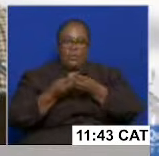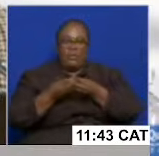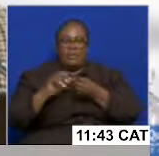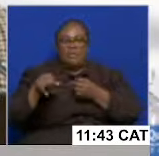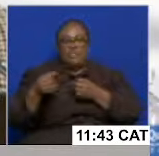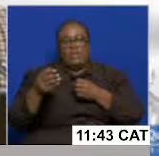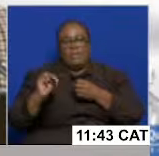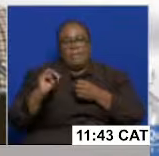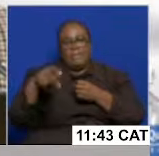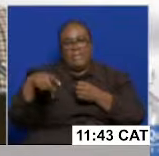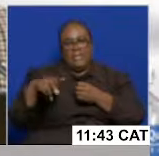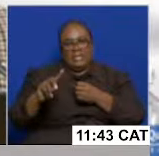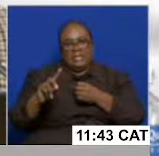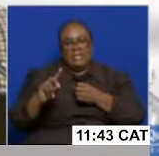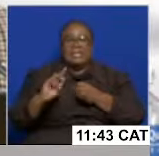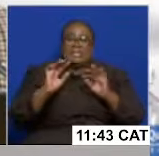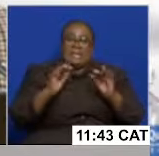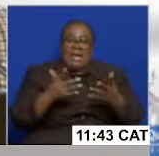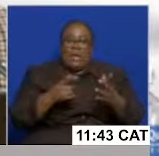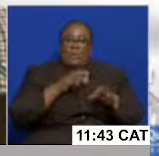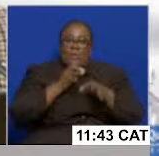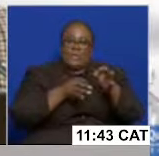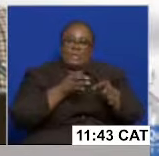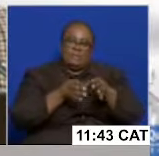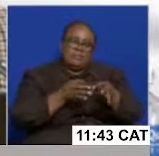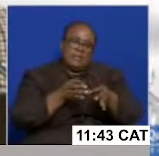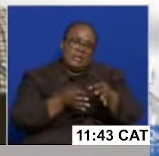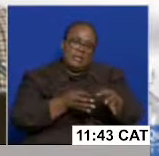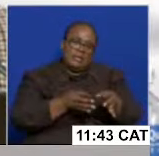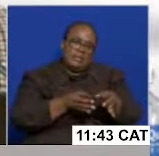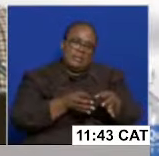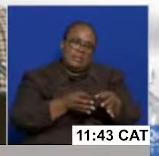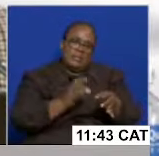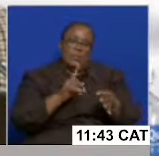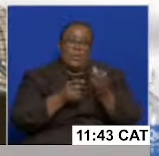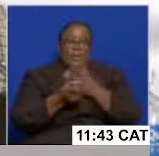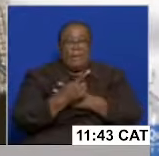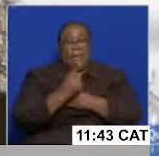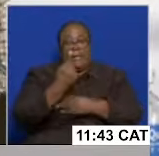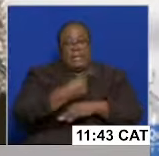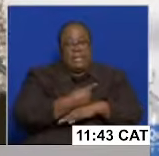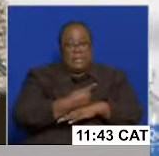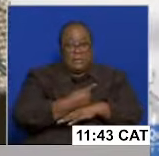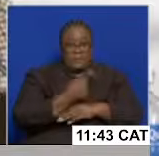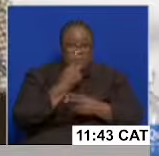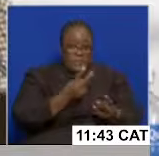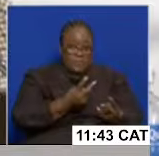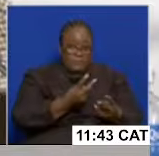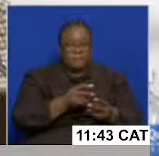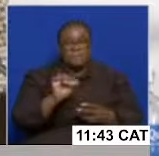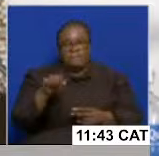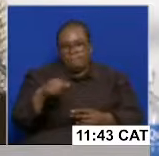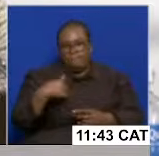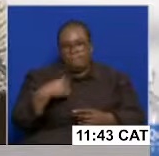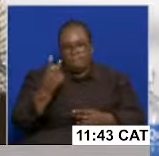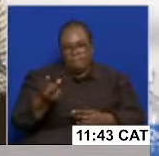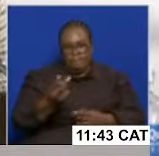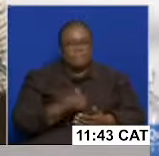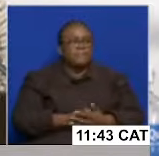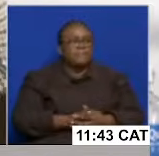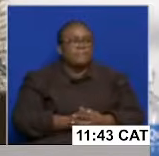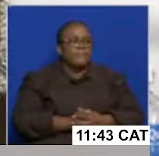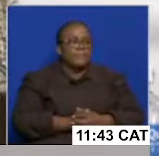occurred, what you are here to speak about today. Do you see that? Yes, I do. Can I ask you